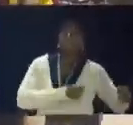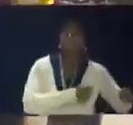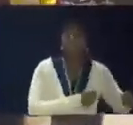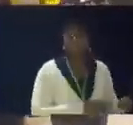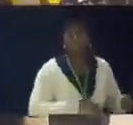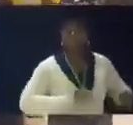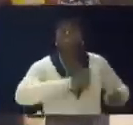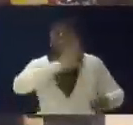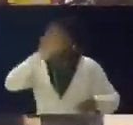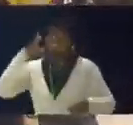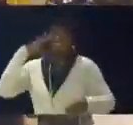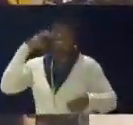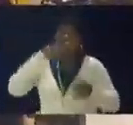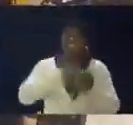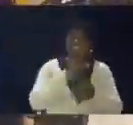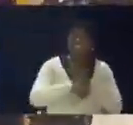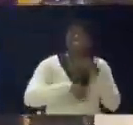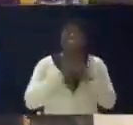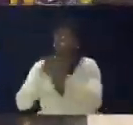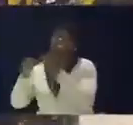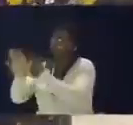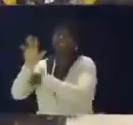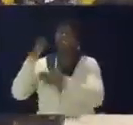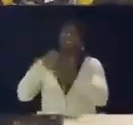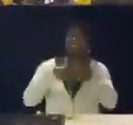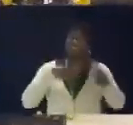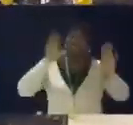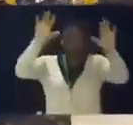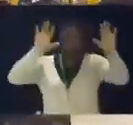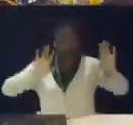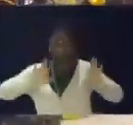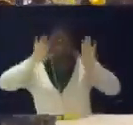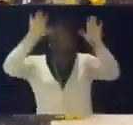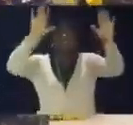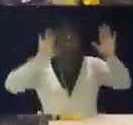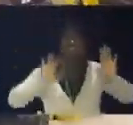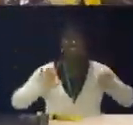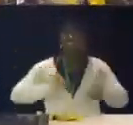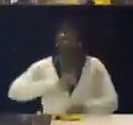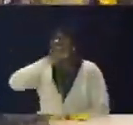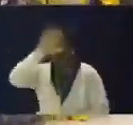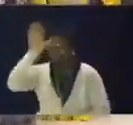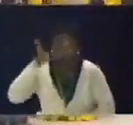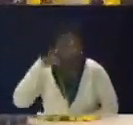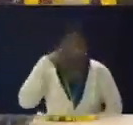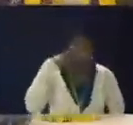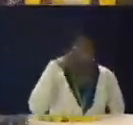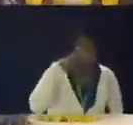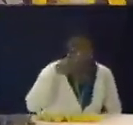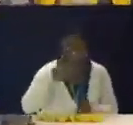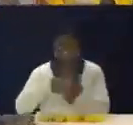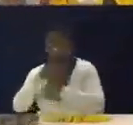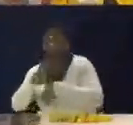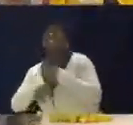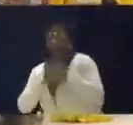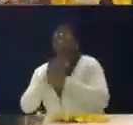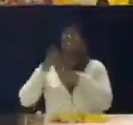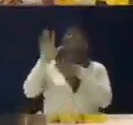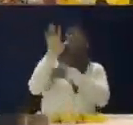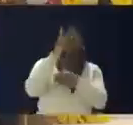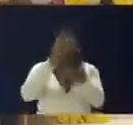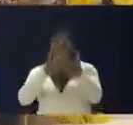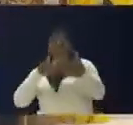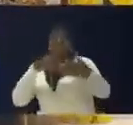wonder. I never see this kind of God before. Wonder, wonder, wonder, wonder. I never see this kind of